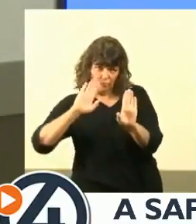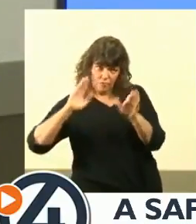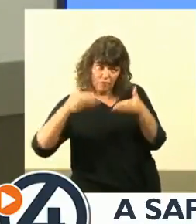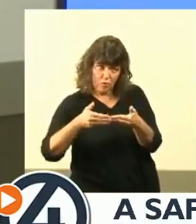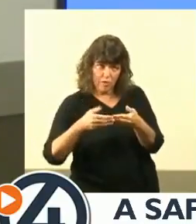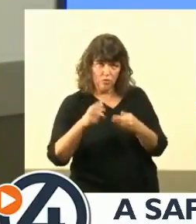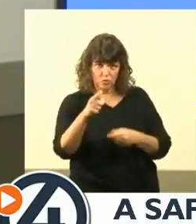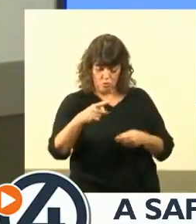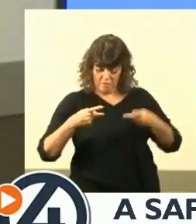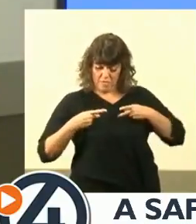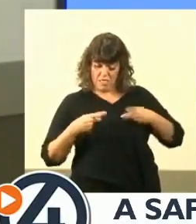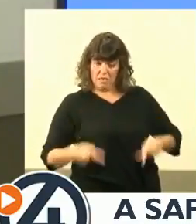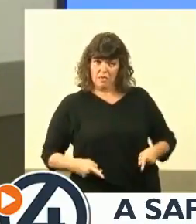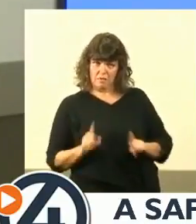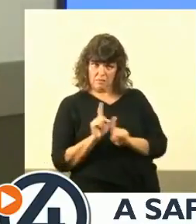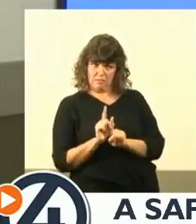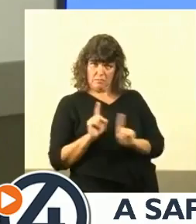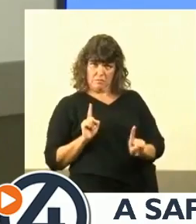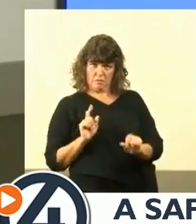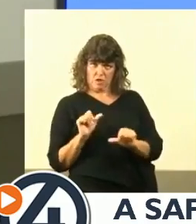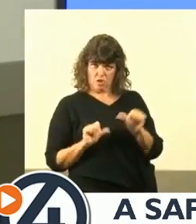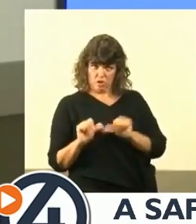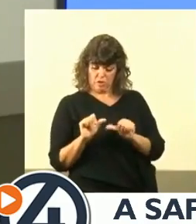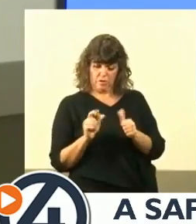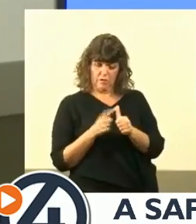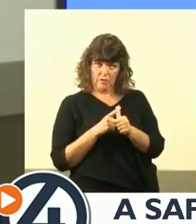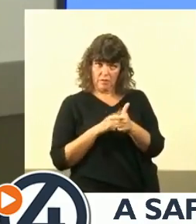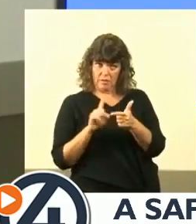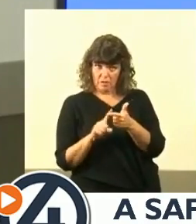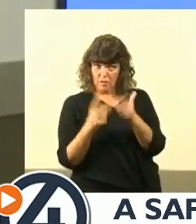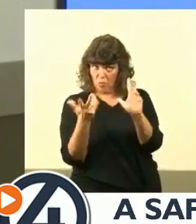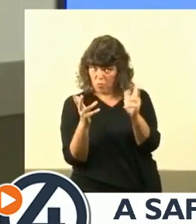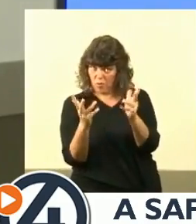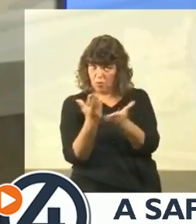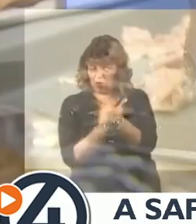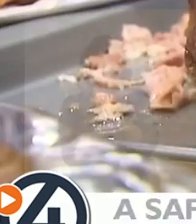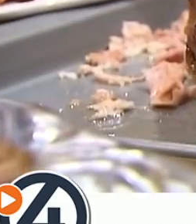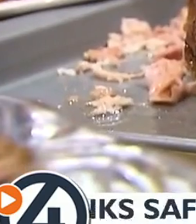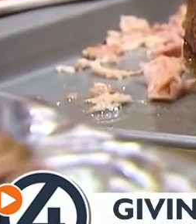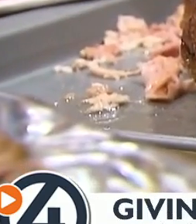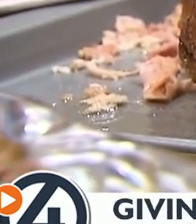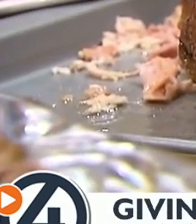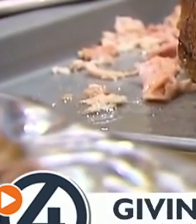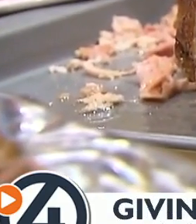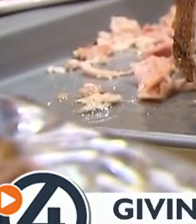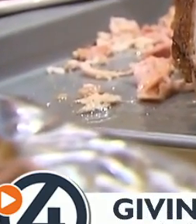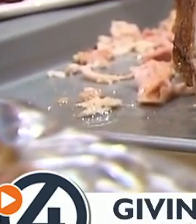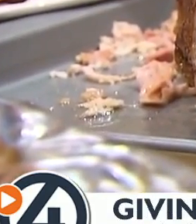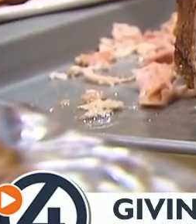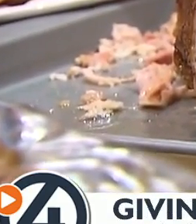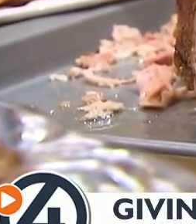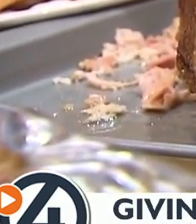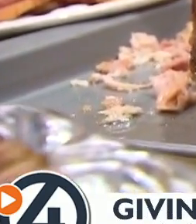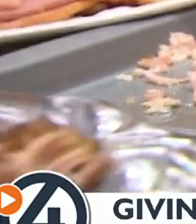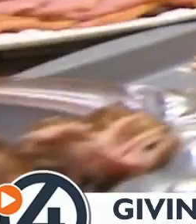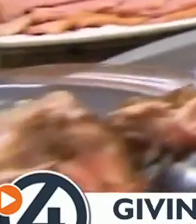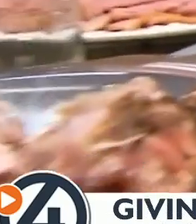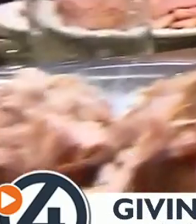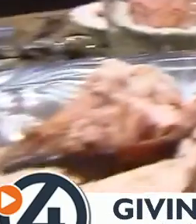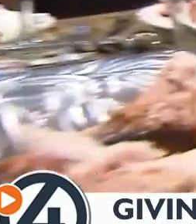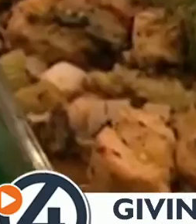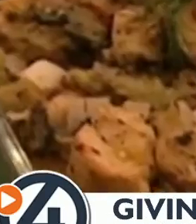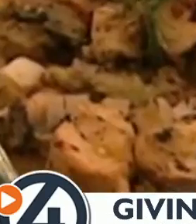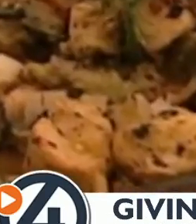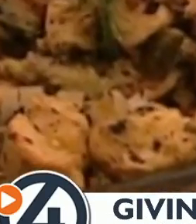tossing it to trick-or-treaters or just putting it in a bowl outside to avoid that close contact. Now, looking ahead to next month, the CDC